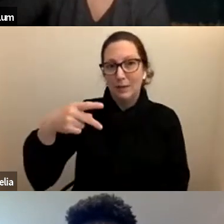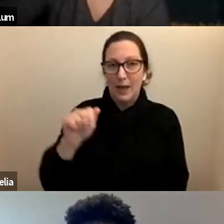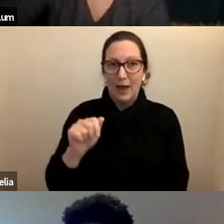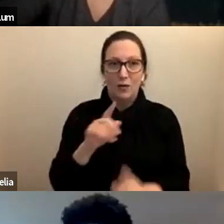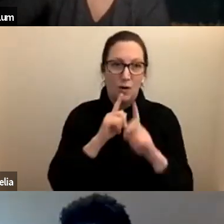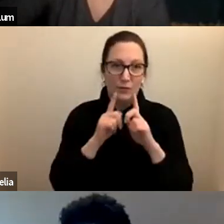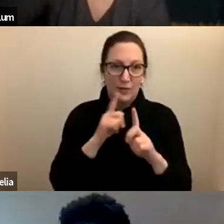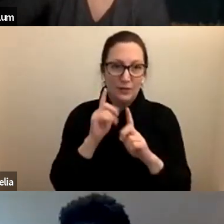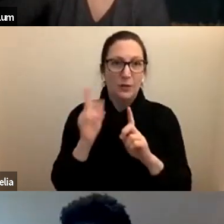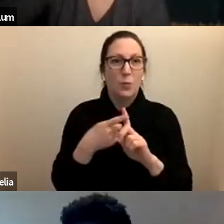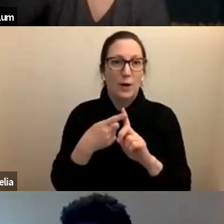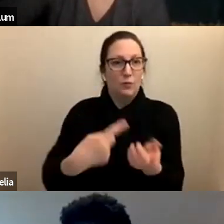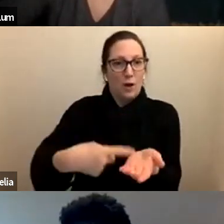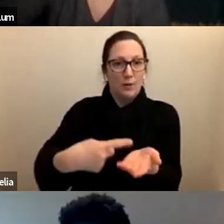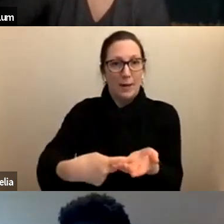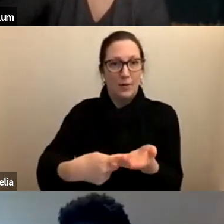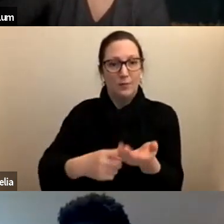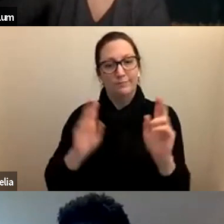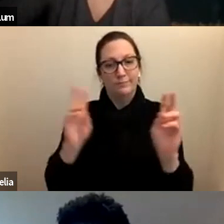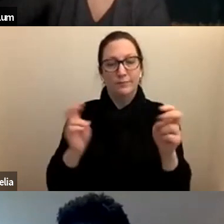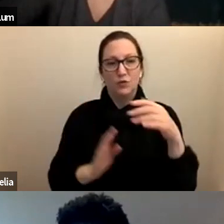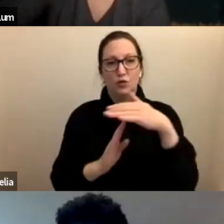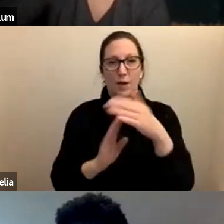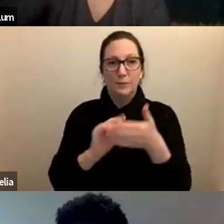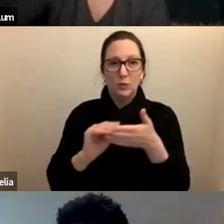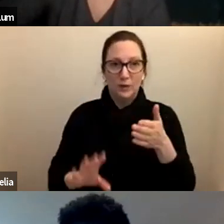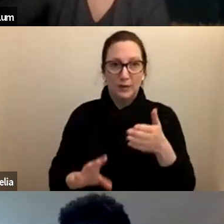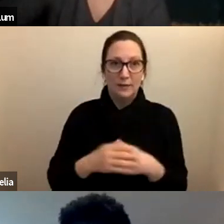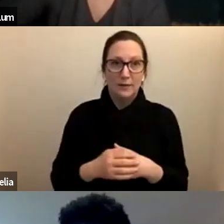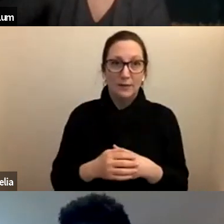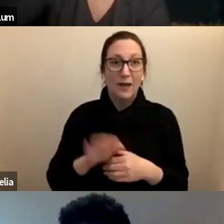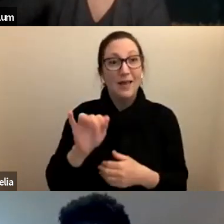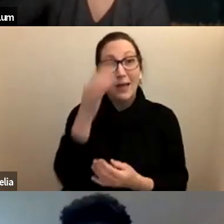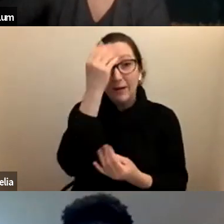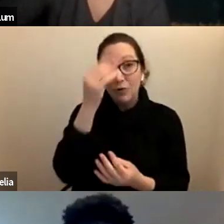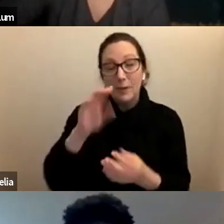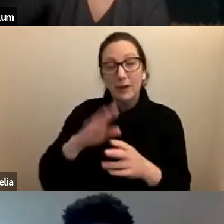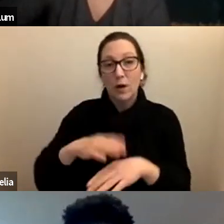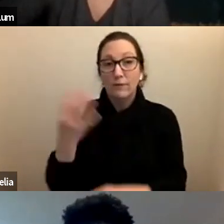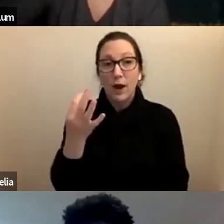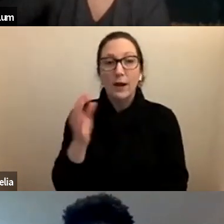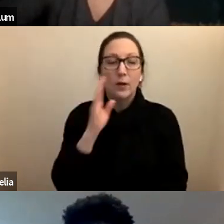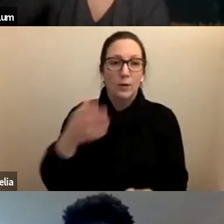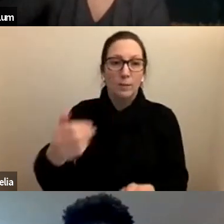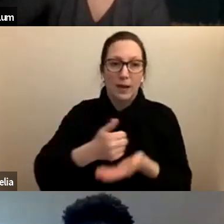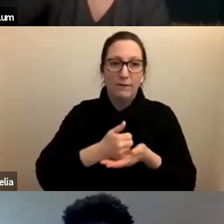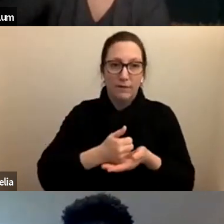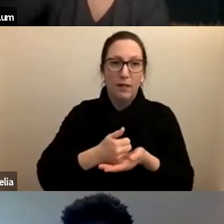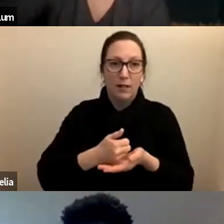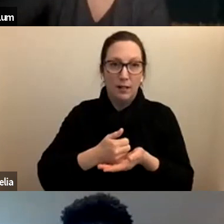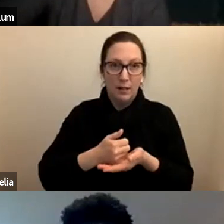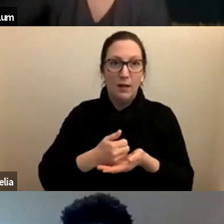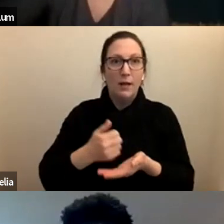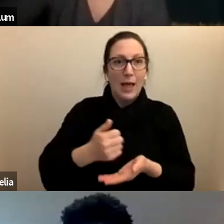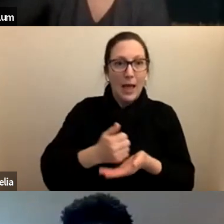top students. And so I think that's why the data on Friday is going to be really helpful for us to further understand a